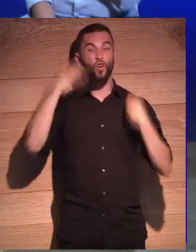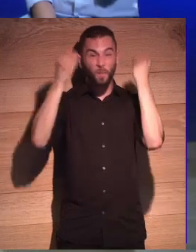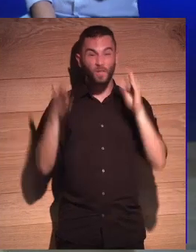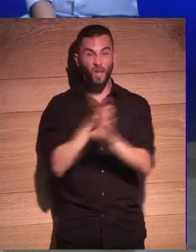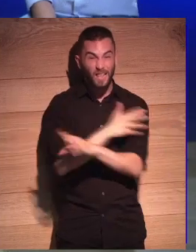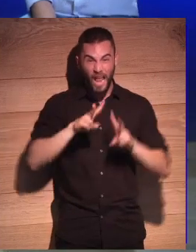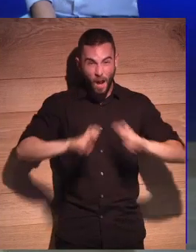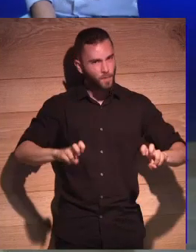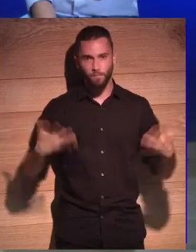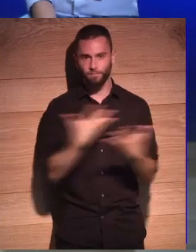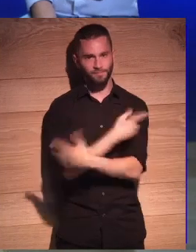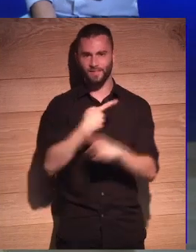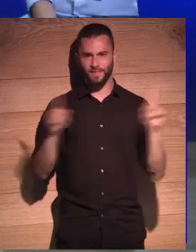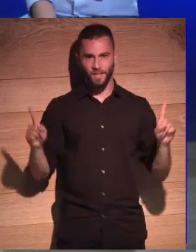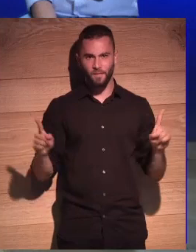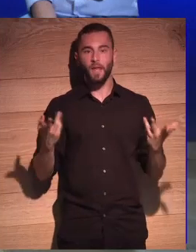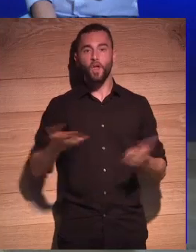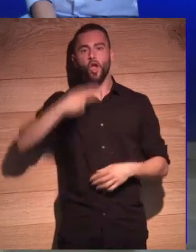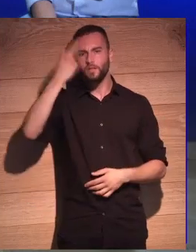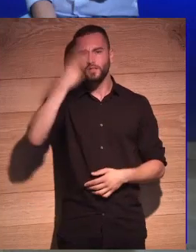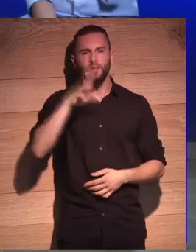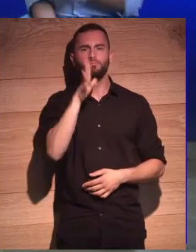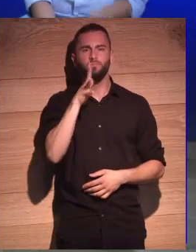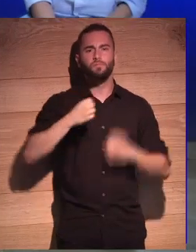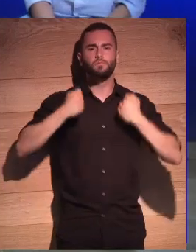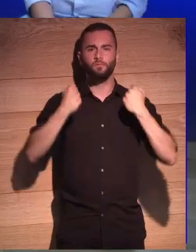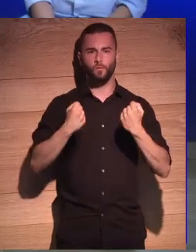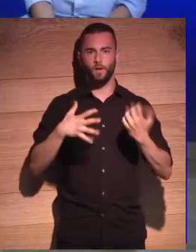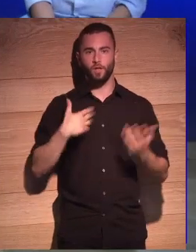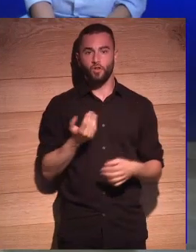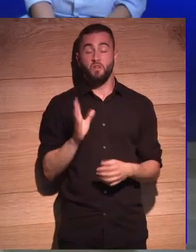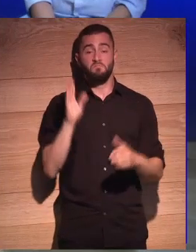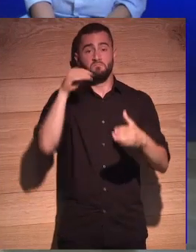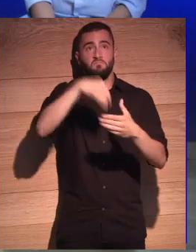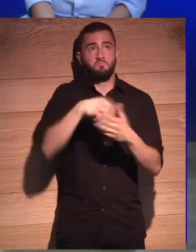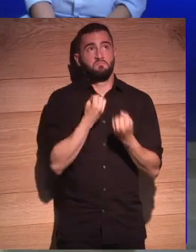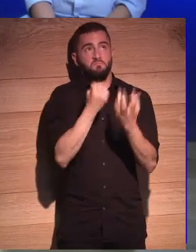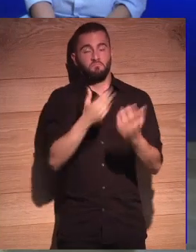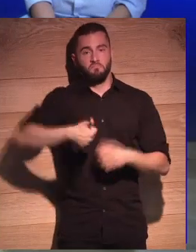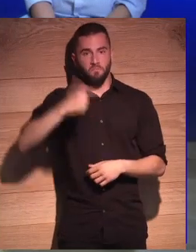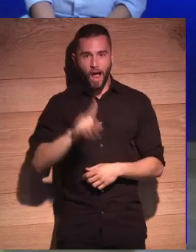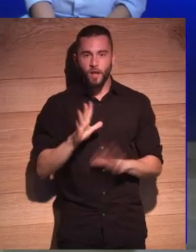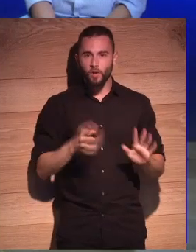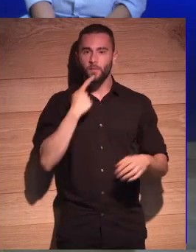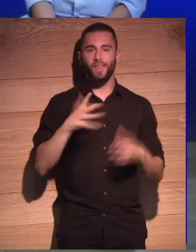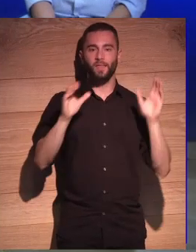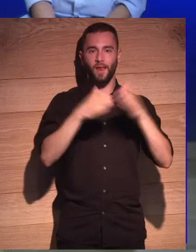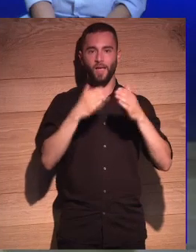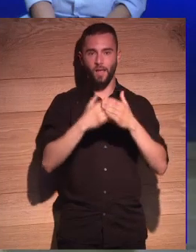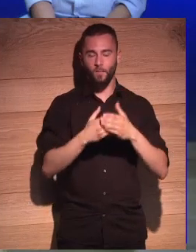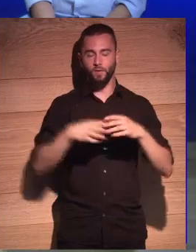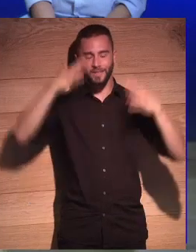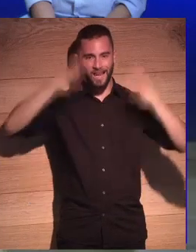What we aimed for virtual reality is not what we have actually developed. But I wanted to say